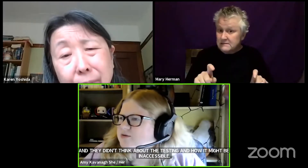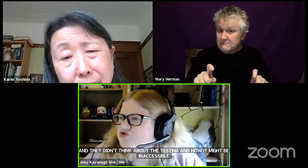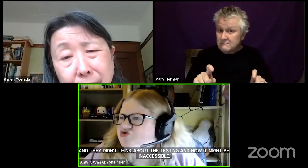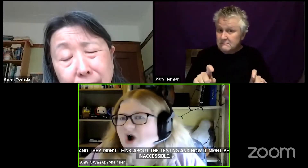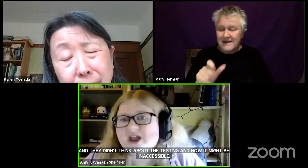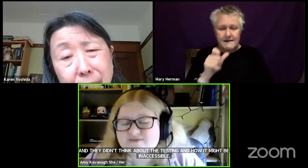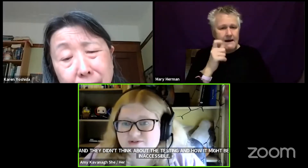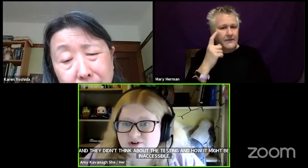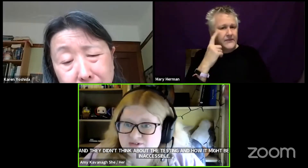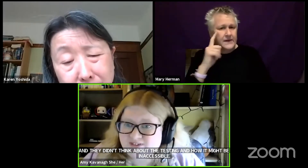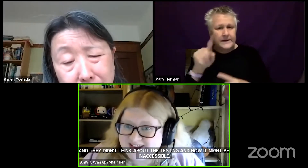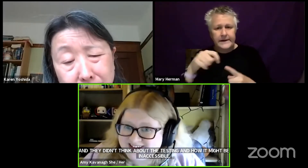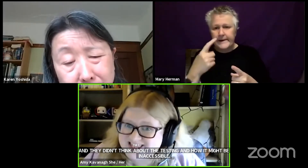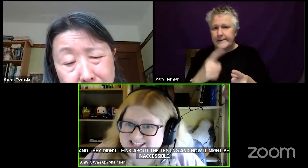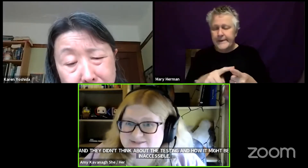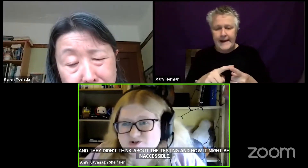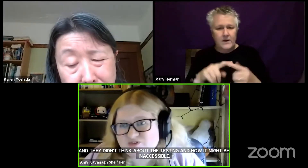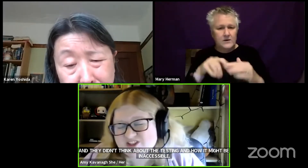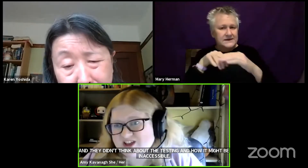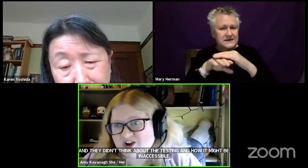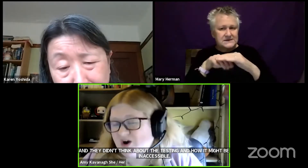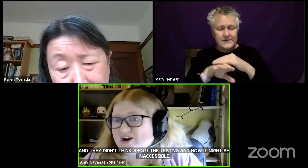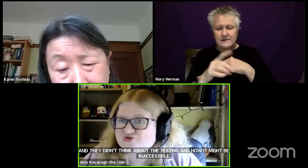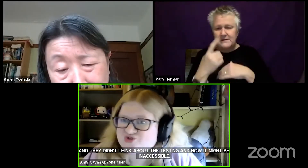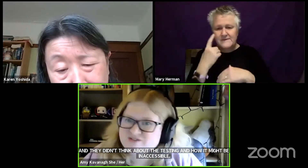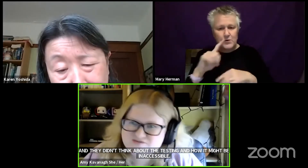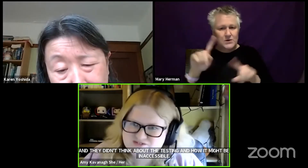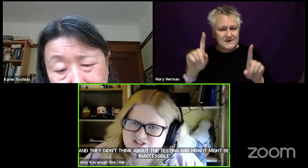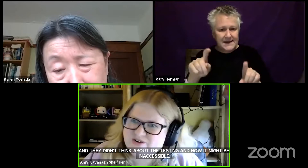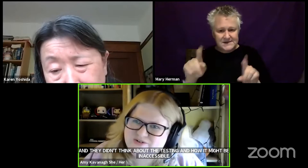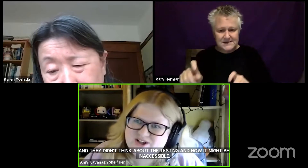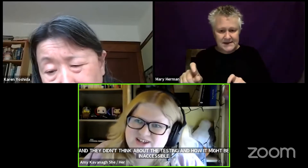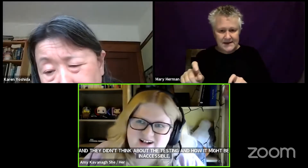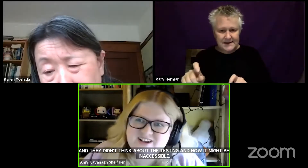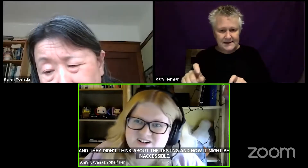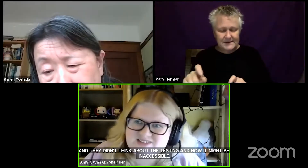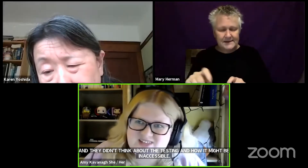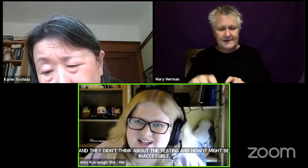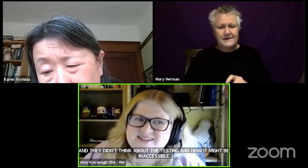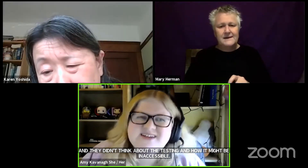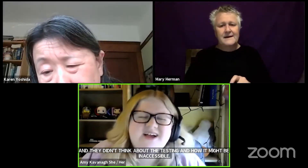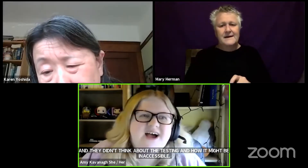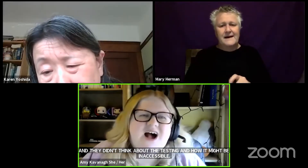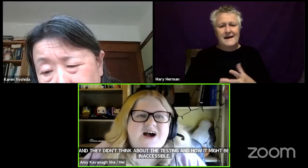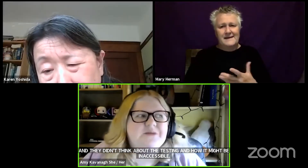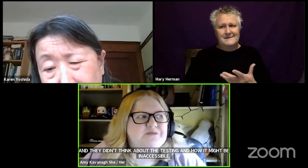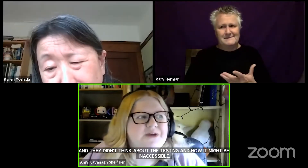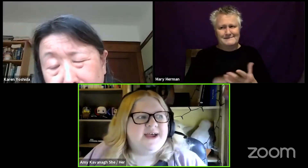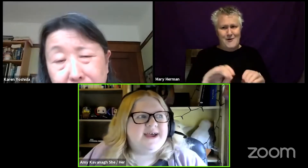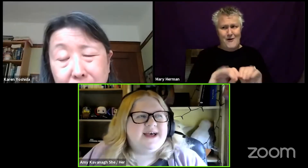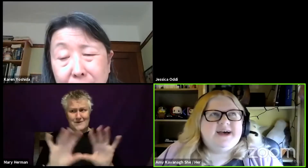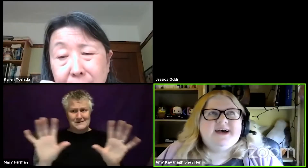the testing was drive-through for ages, which obviously, I can't drive, so I can't get there.